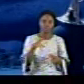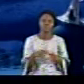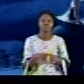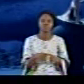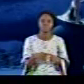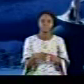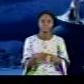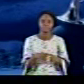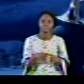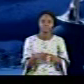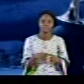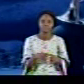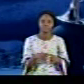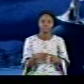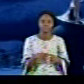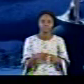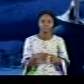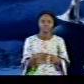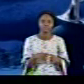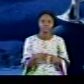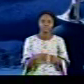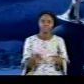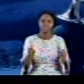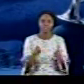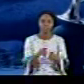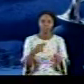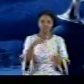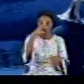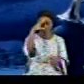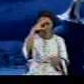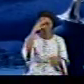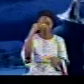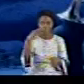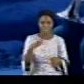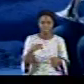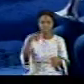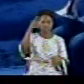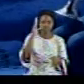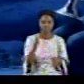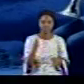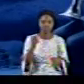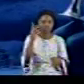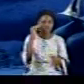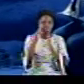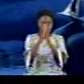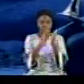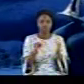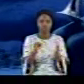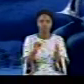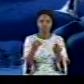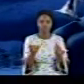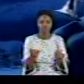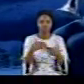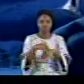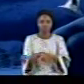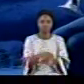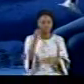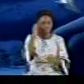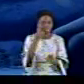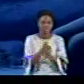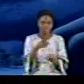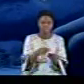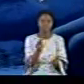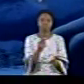the attack. But as the man of God was praying tonight, he just stood up from that attack. And he was asking himself, where I am? Where am I? Where